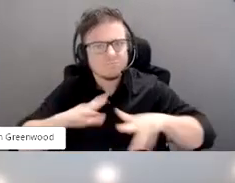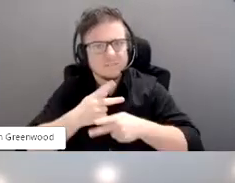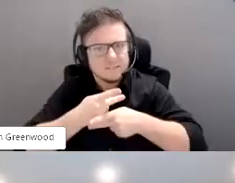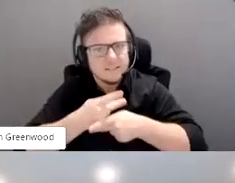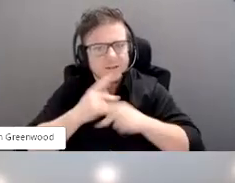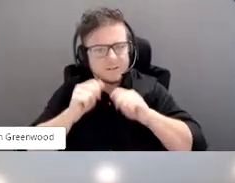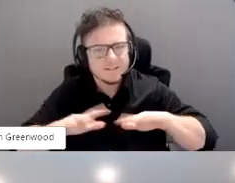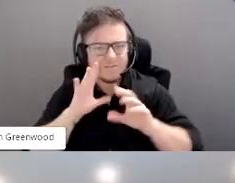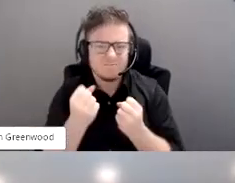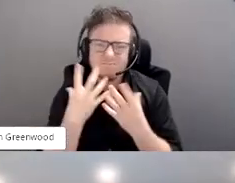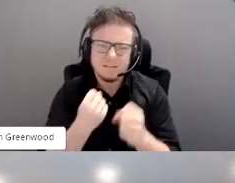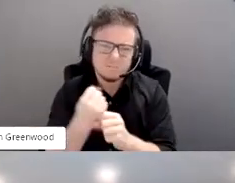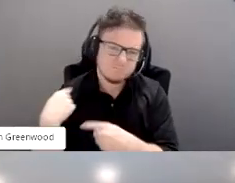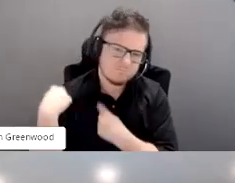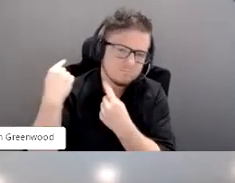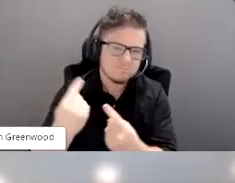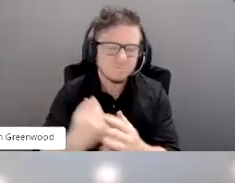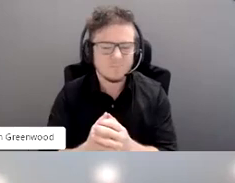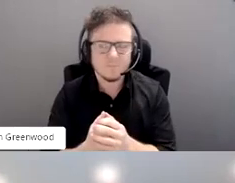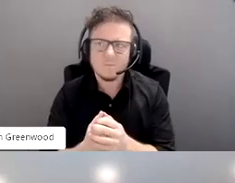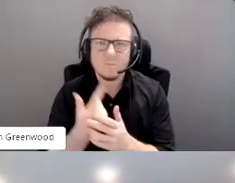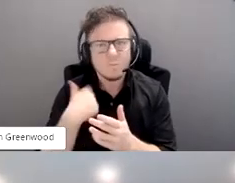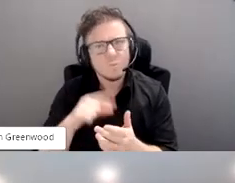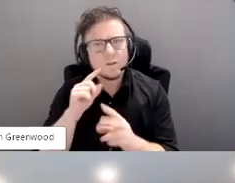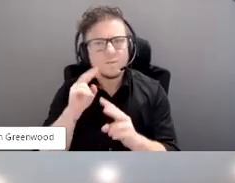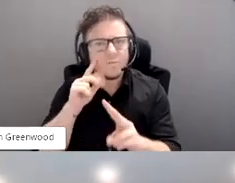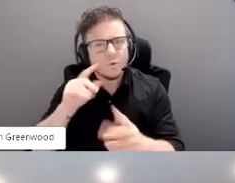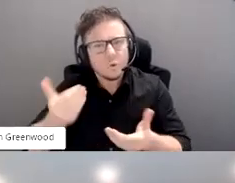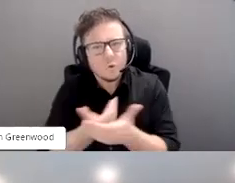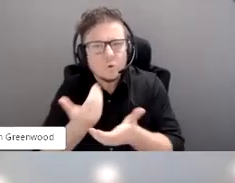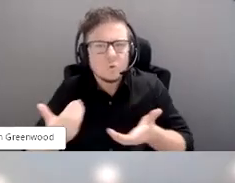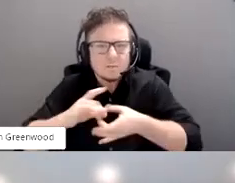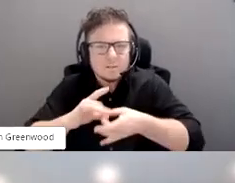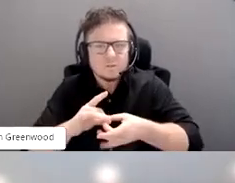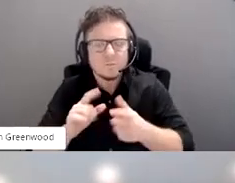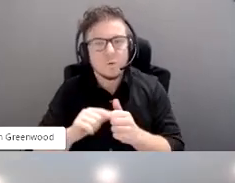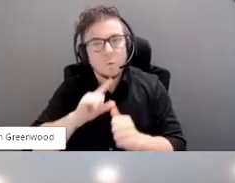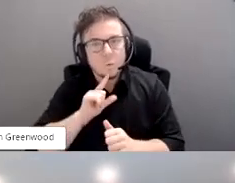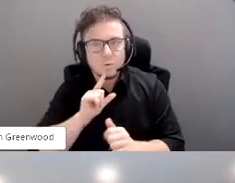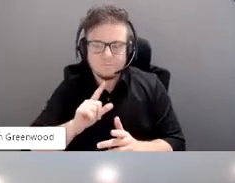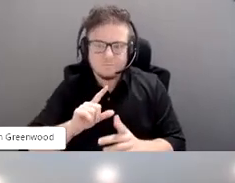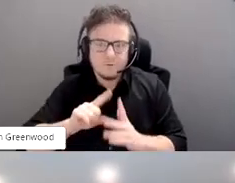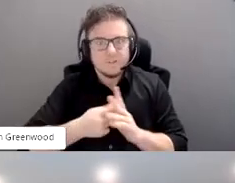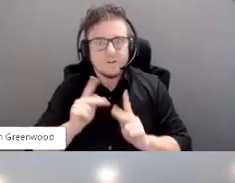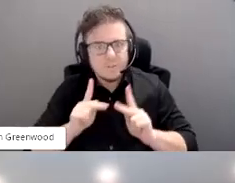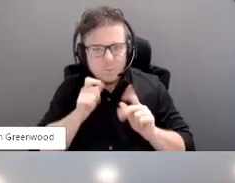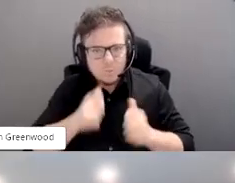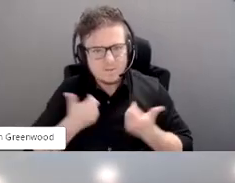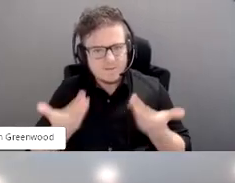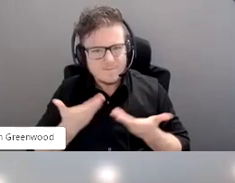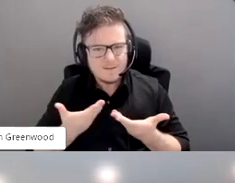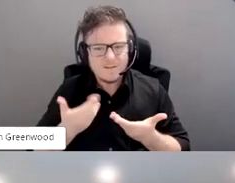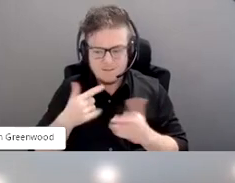ages. We seek a new relationship with the original peoples of this land, one that is based in honor and deep